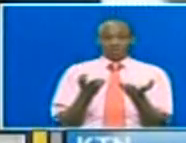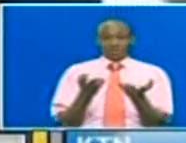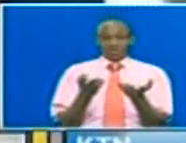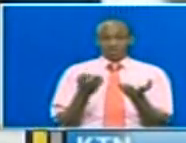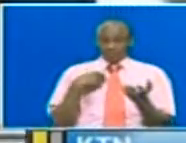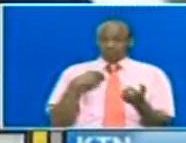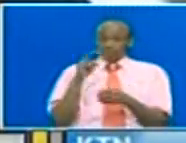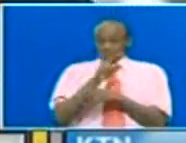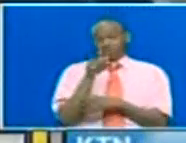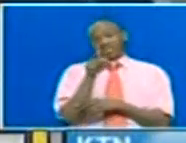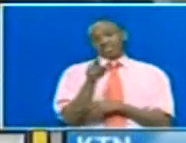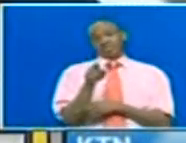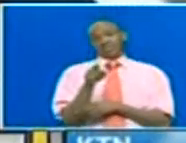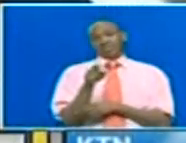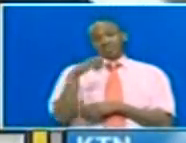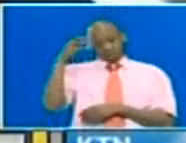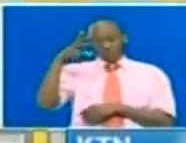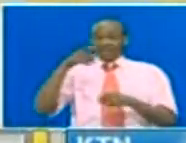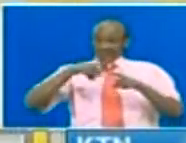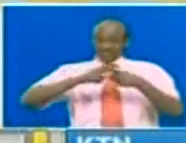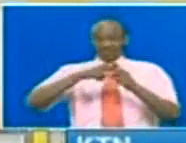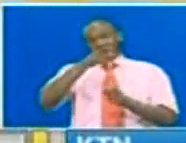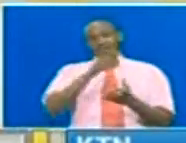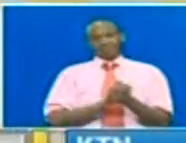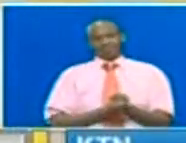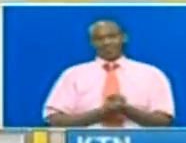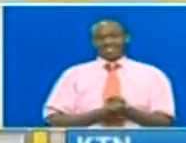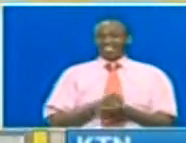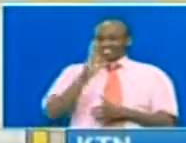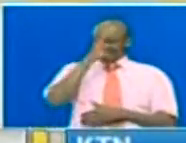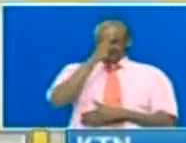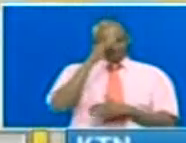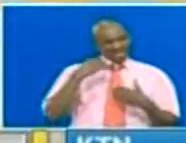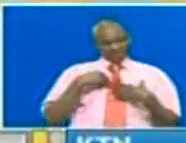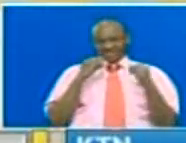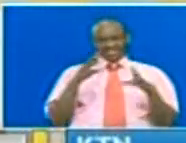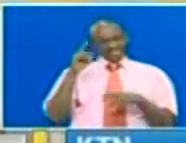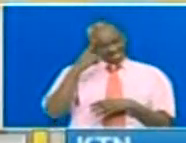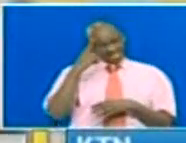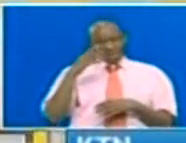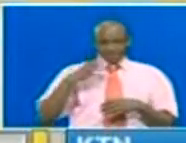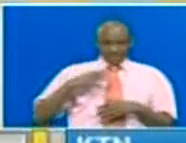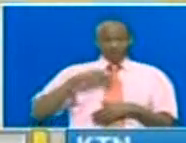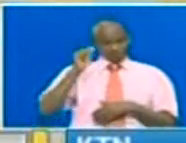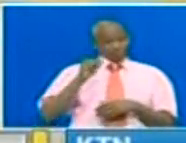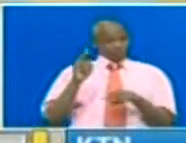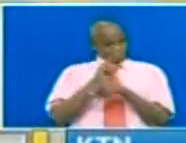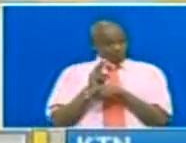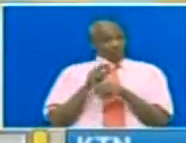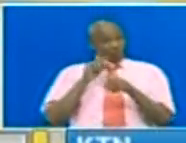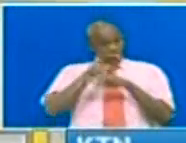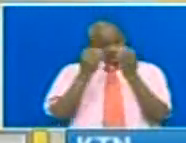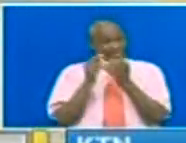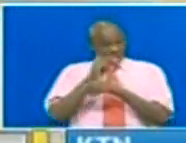around using for solar installations. It will no doubt be a long time before passengers flying around the world